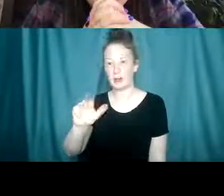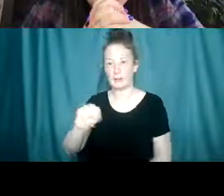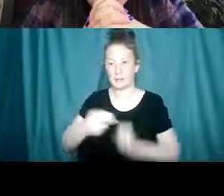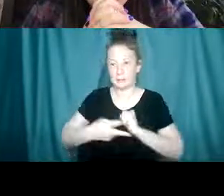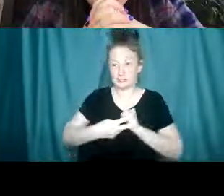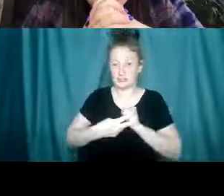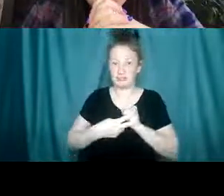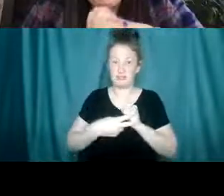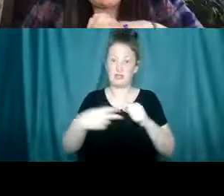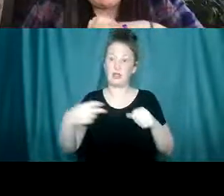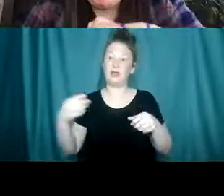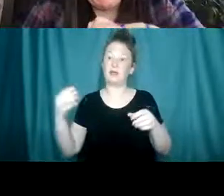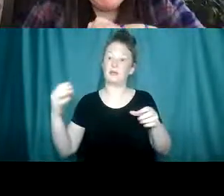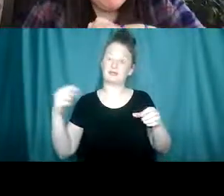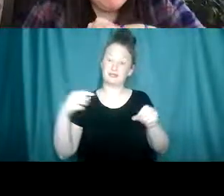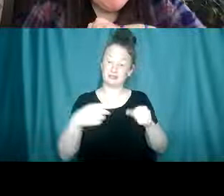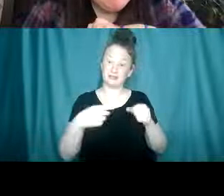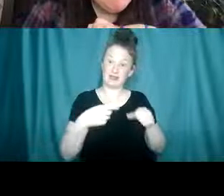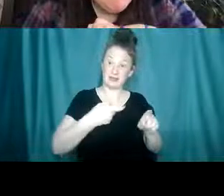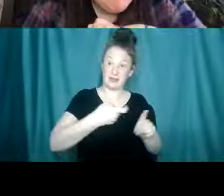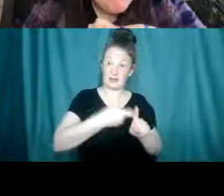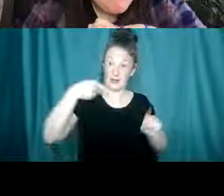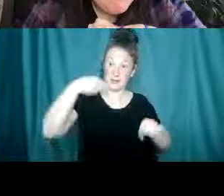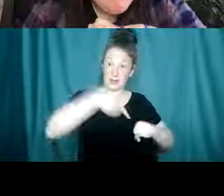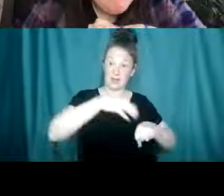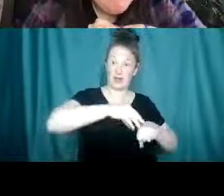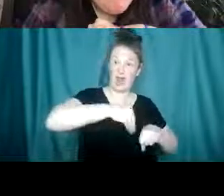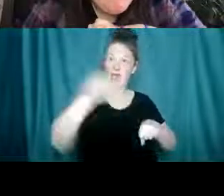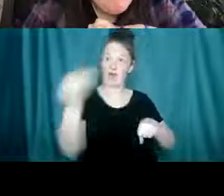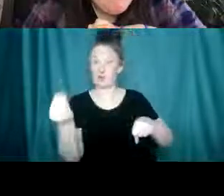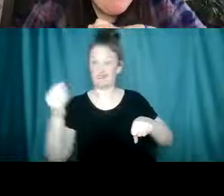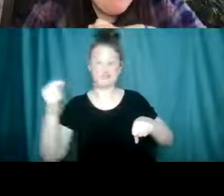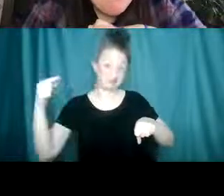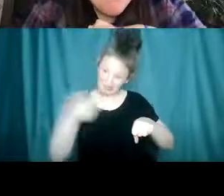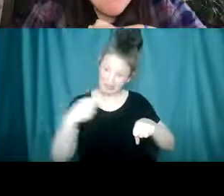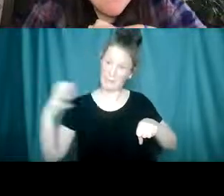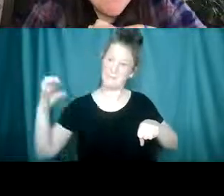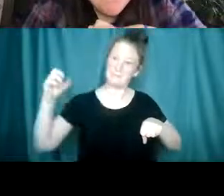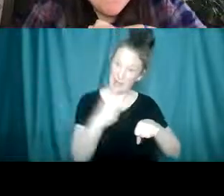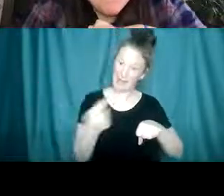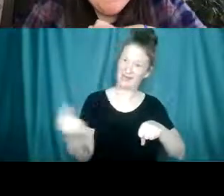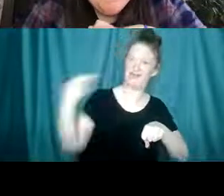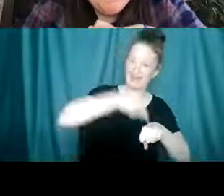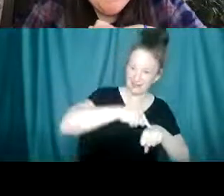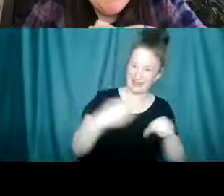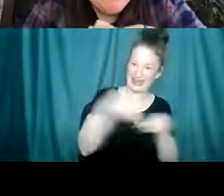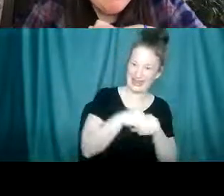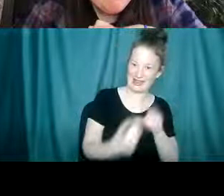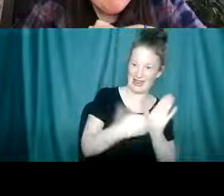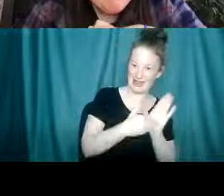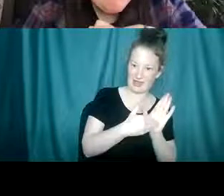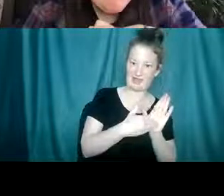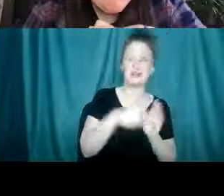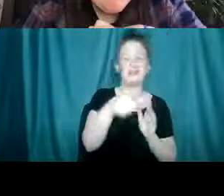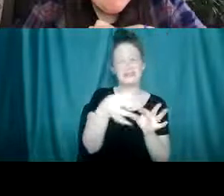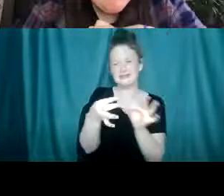into where it comes from, really. And in this very busy diagram, it sort of shows how it works in a very